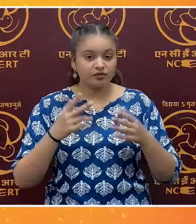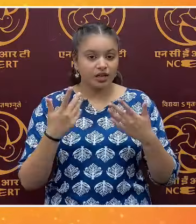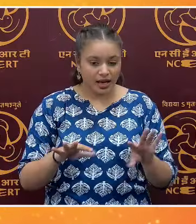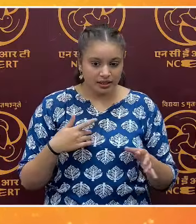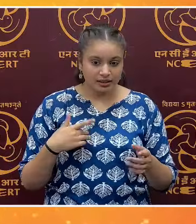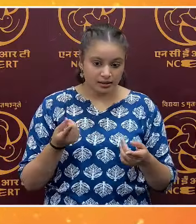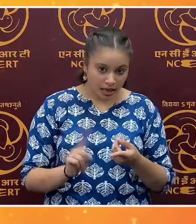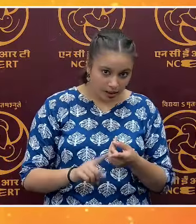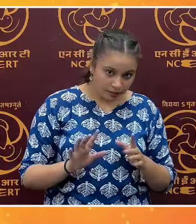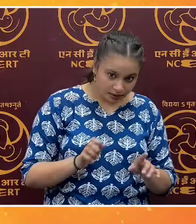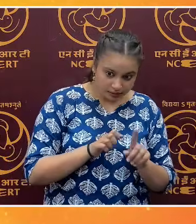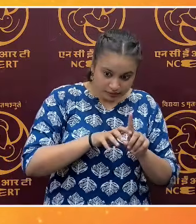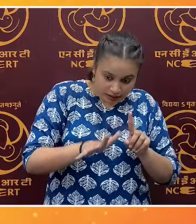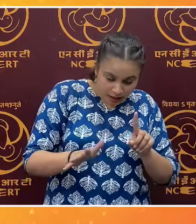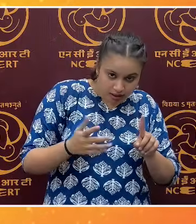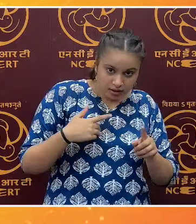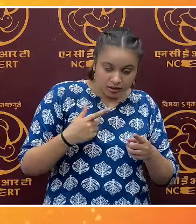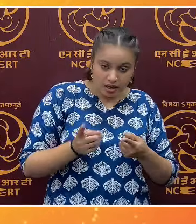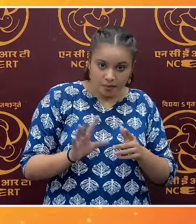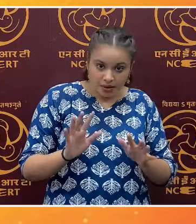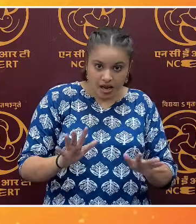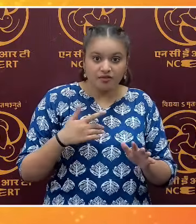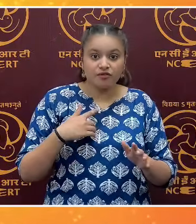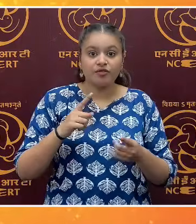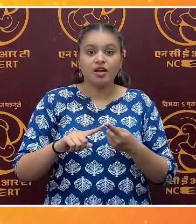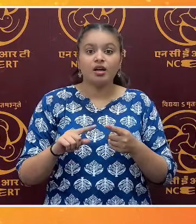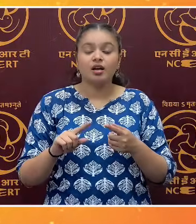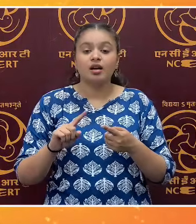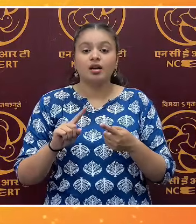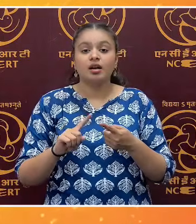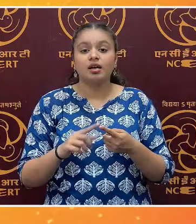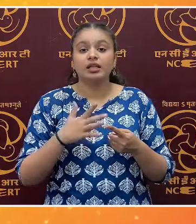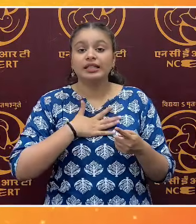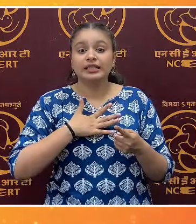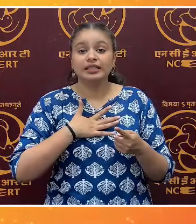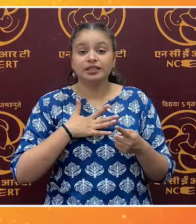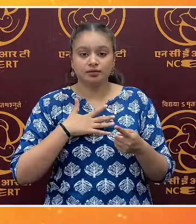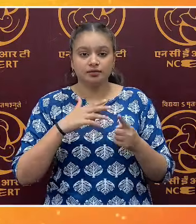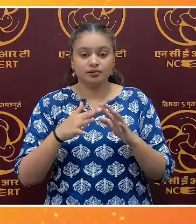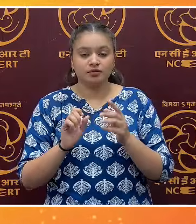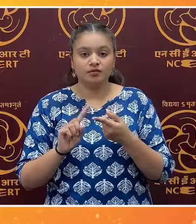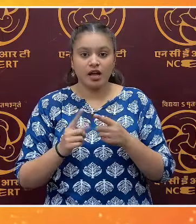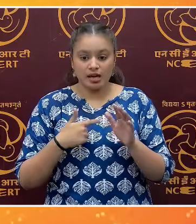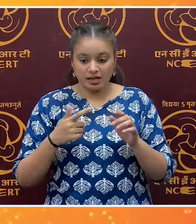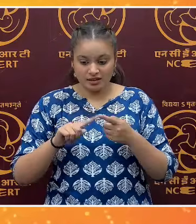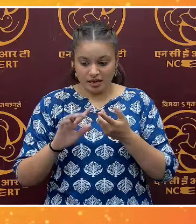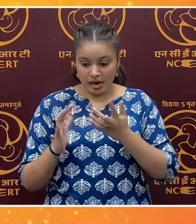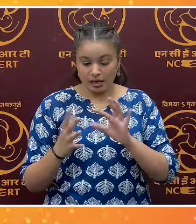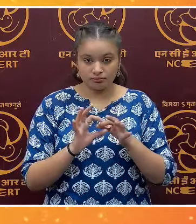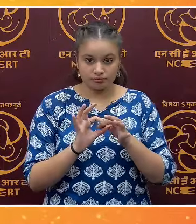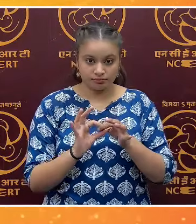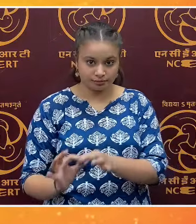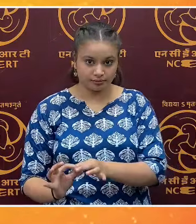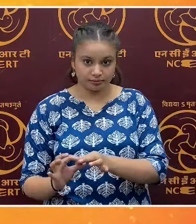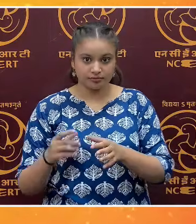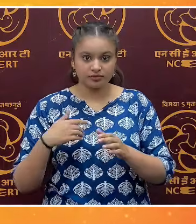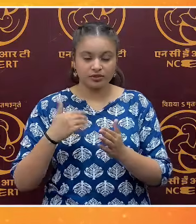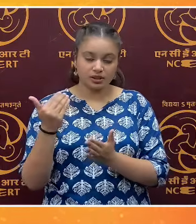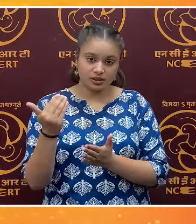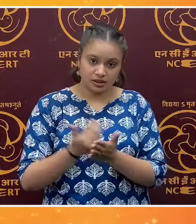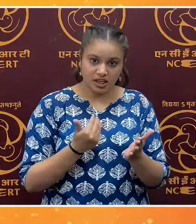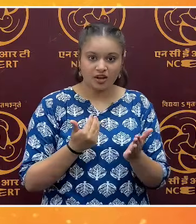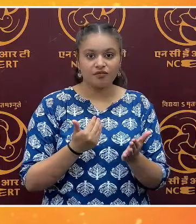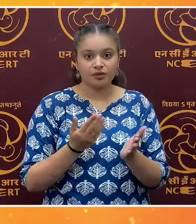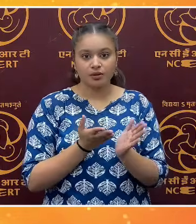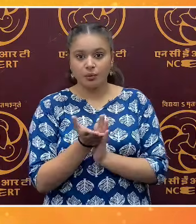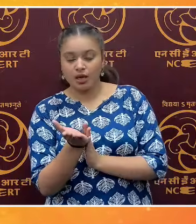kind of leakage current takes place, so the earthing wire is directly connected to the earth, and it gives a safe passage to the low resistance